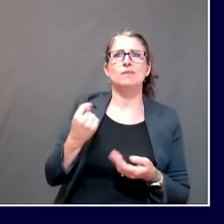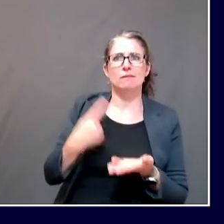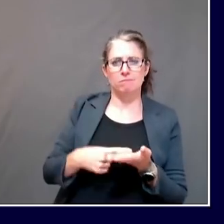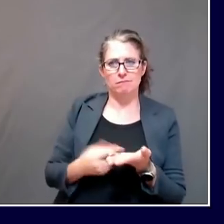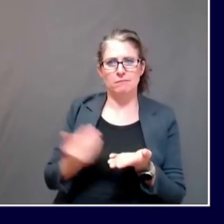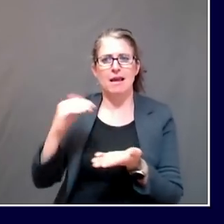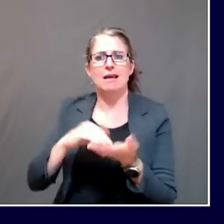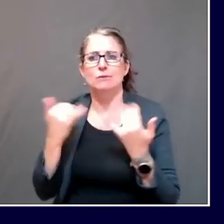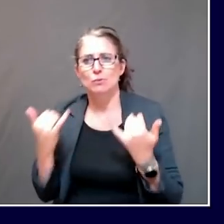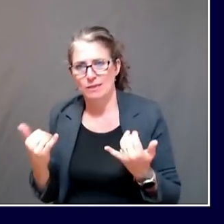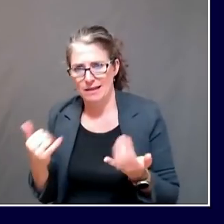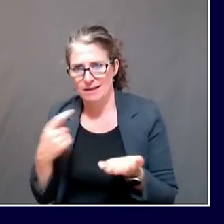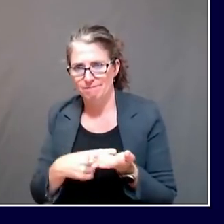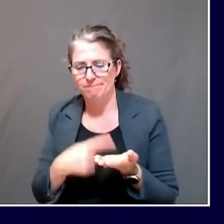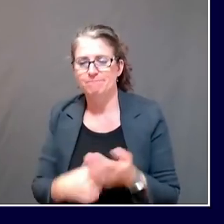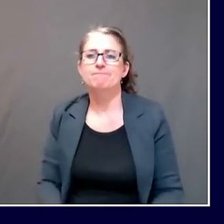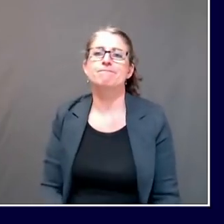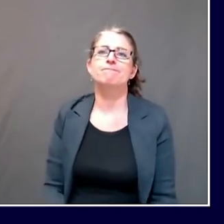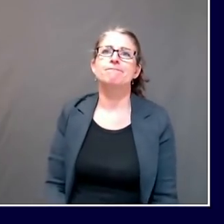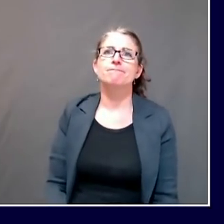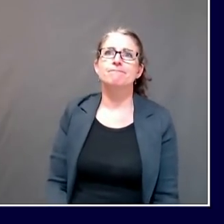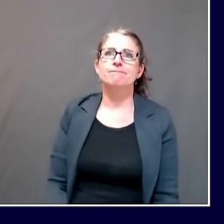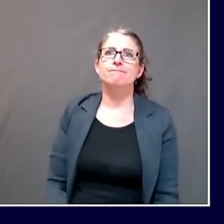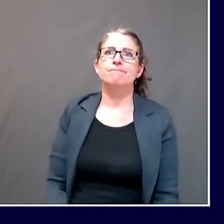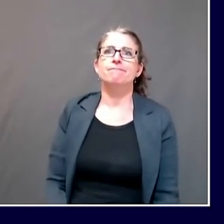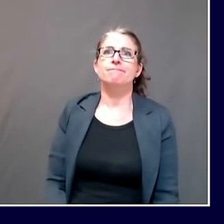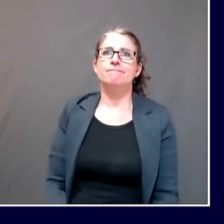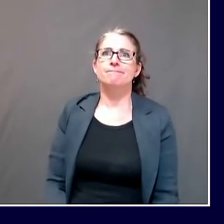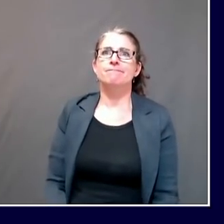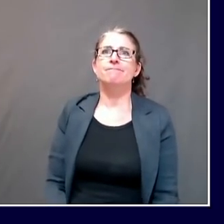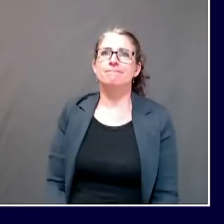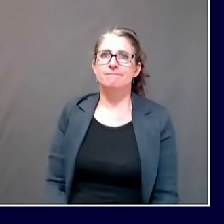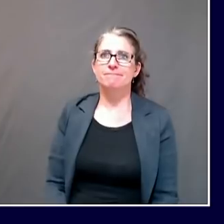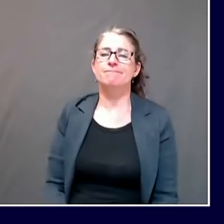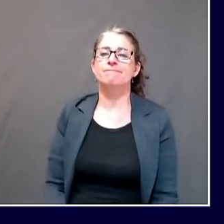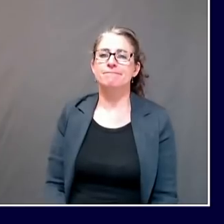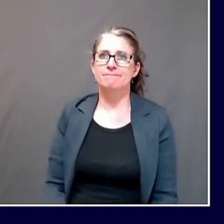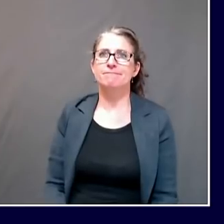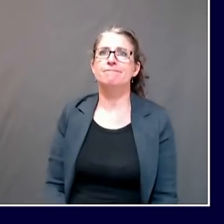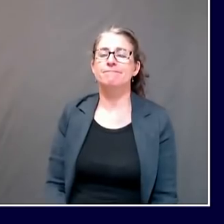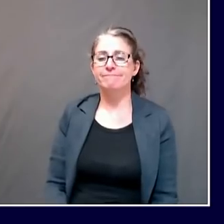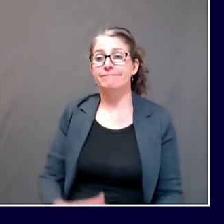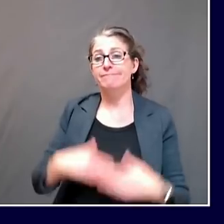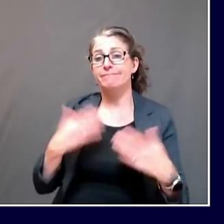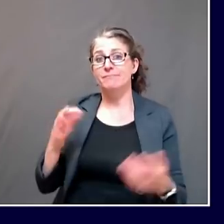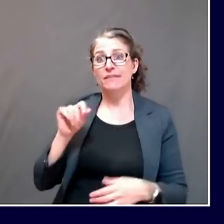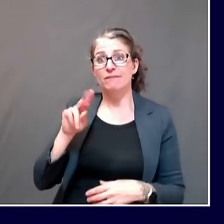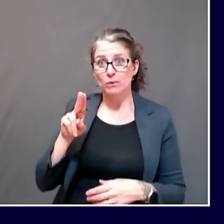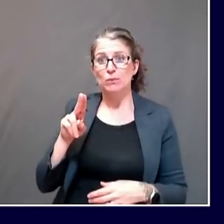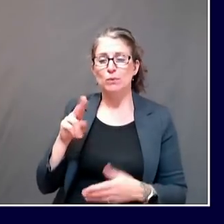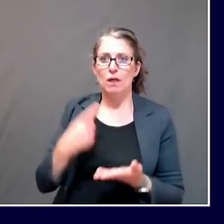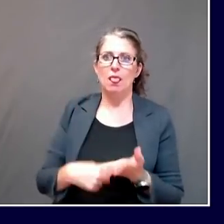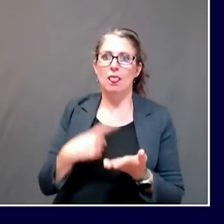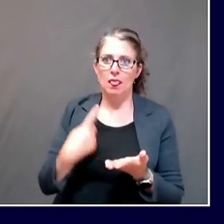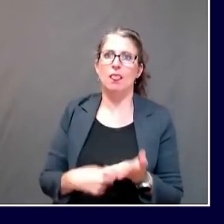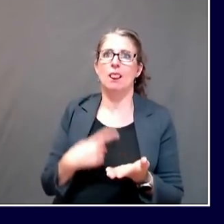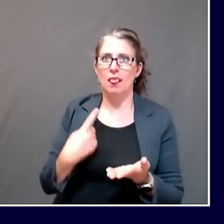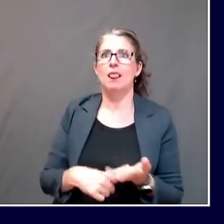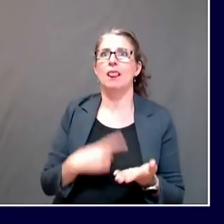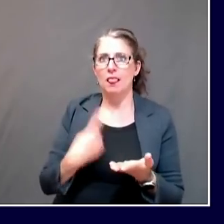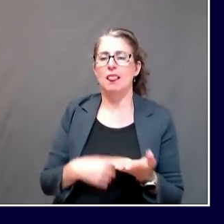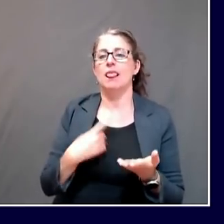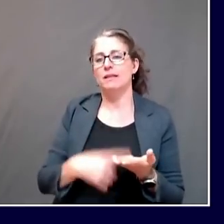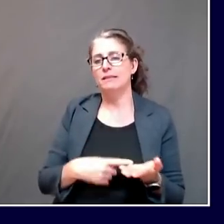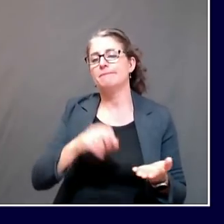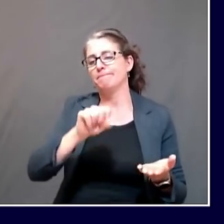a flu shot. So do you think that Maine will issue something like Massachusetts did a few weeks ago with that